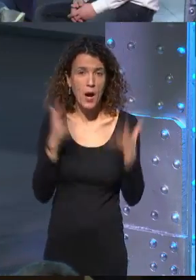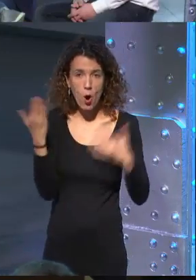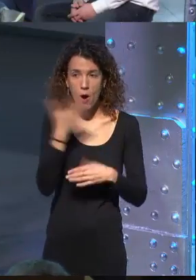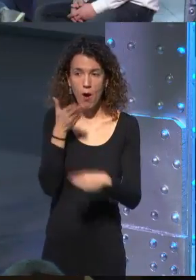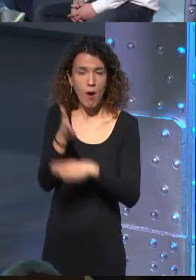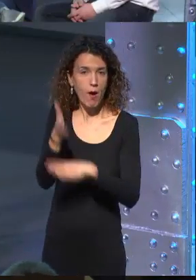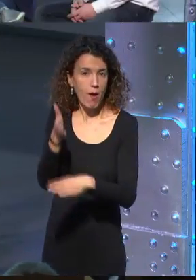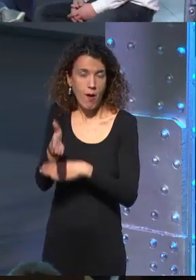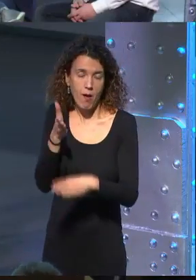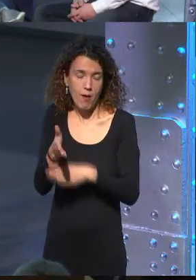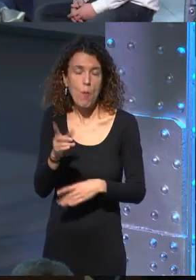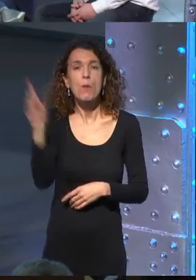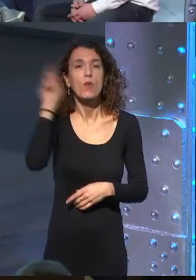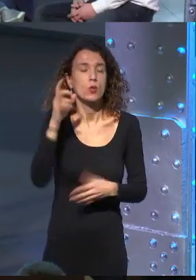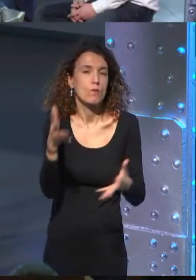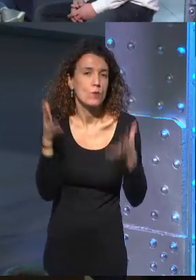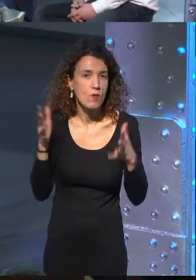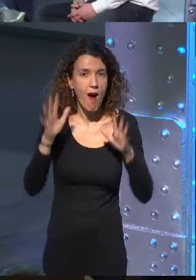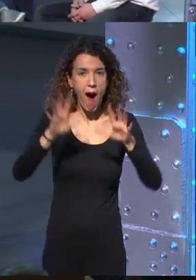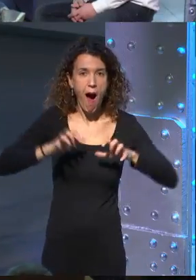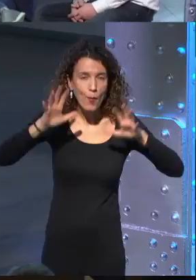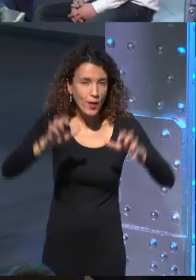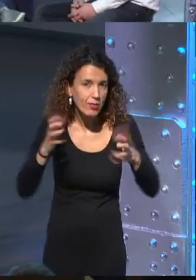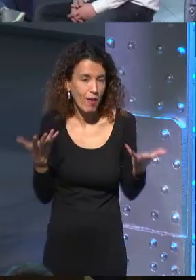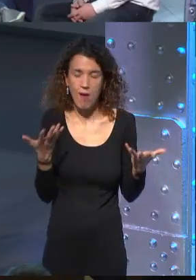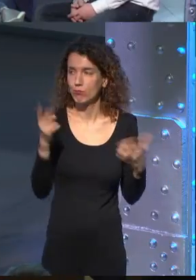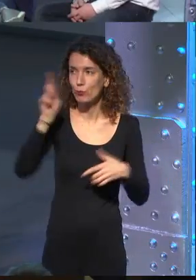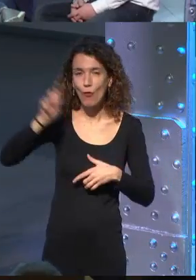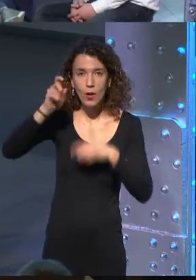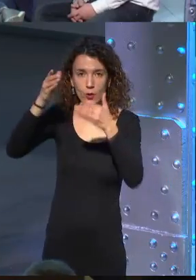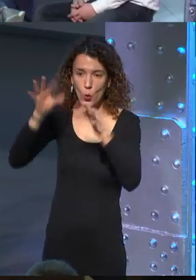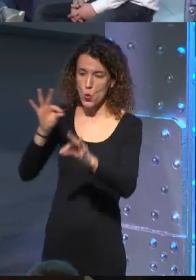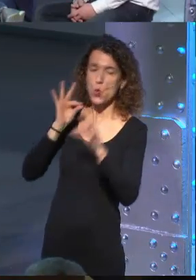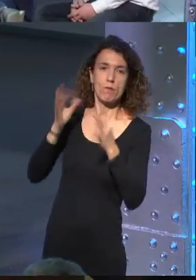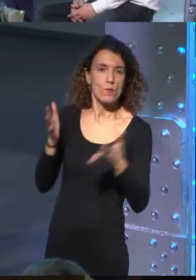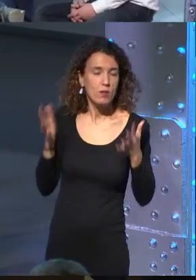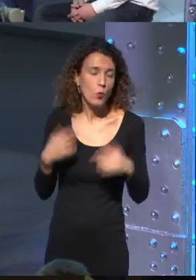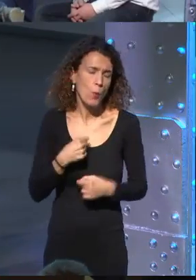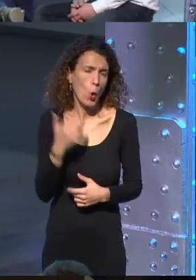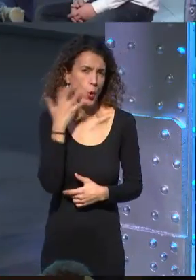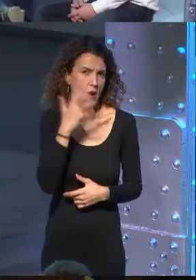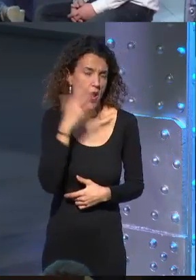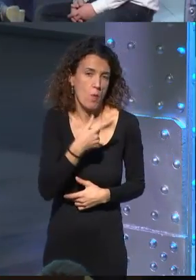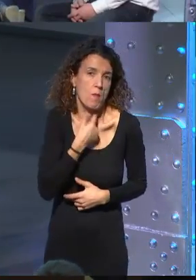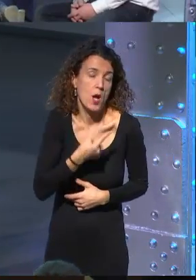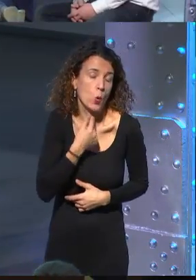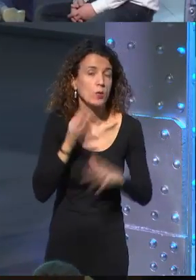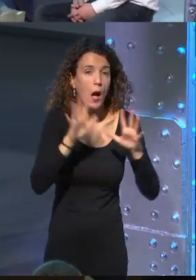I'm a bit funny in that, because I love studying and I love learning from my teachers.